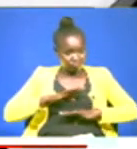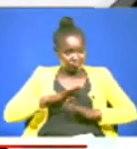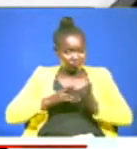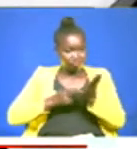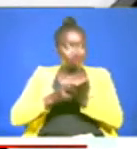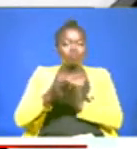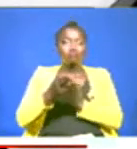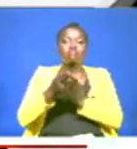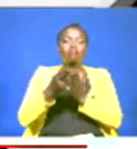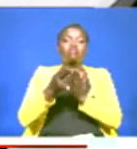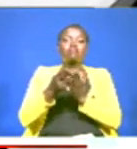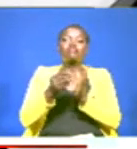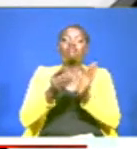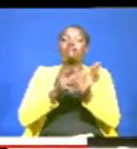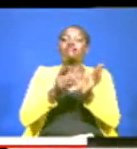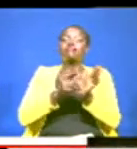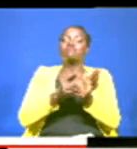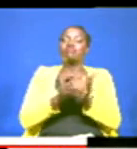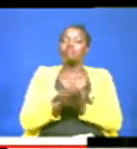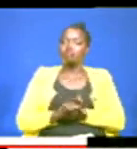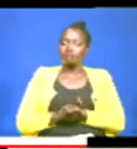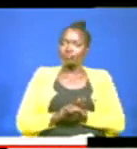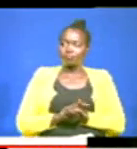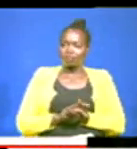transparent data.